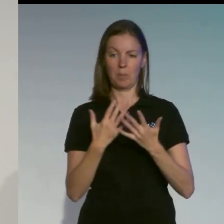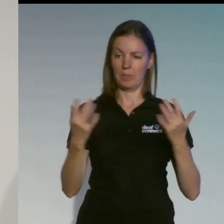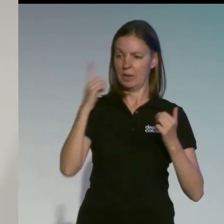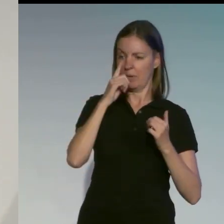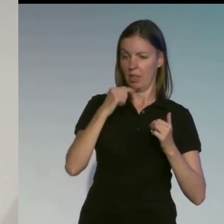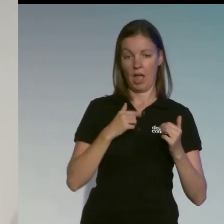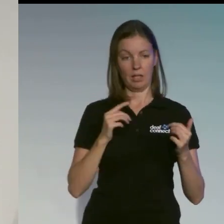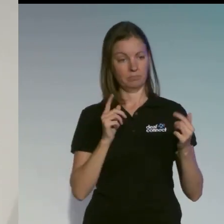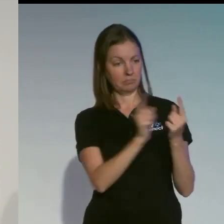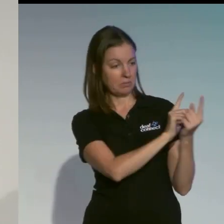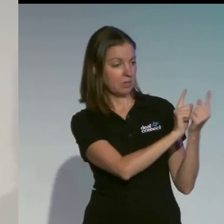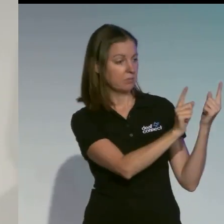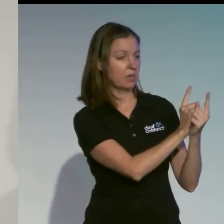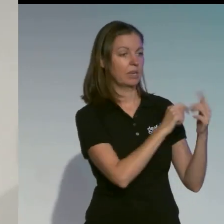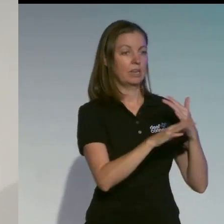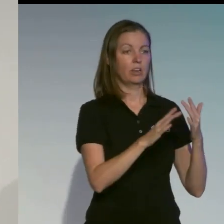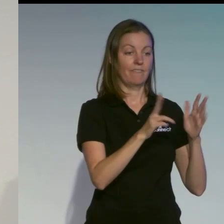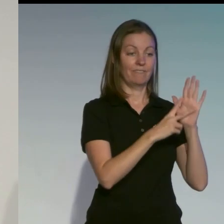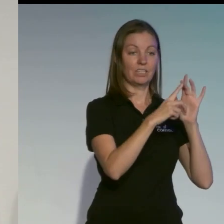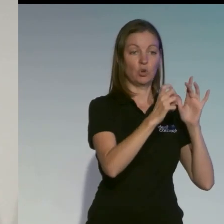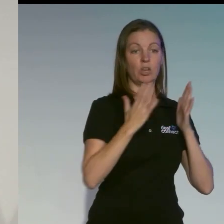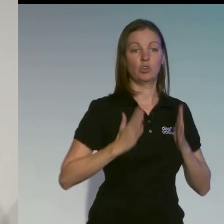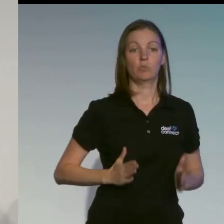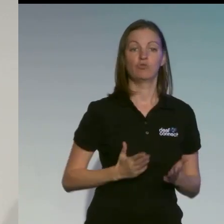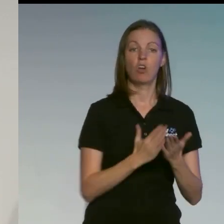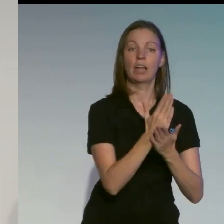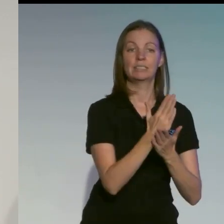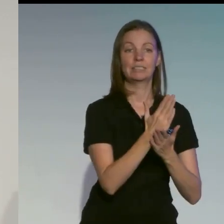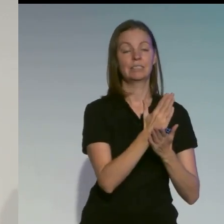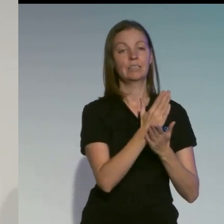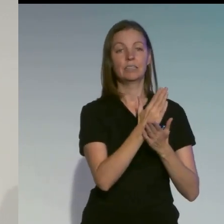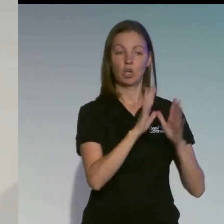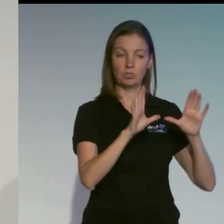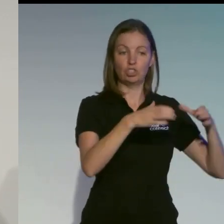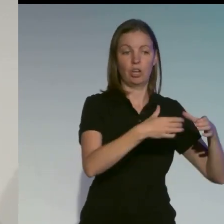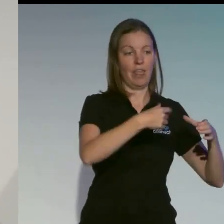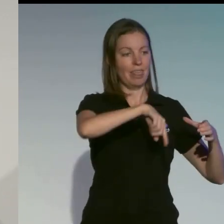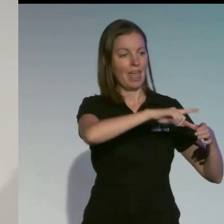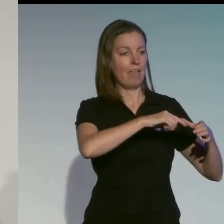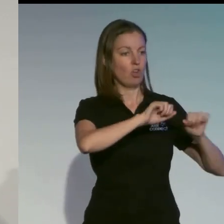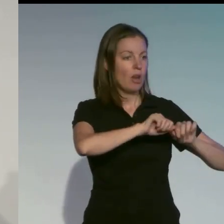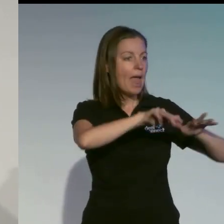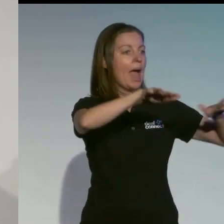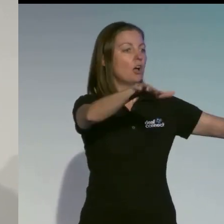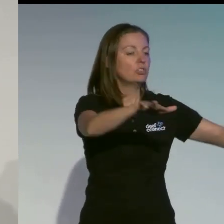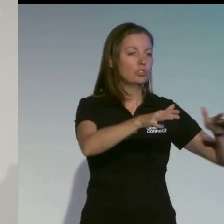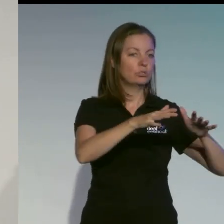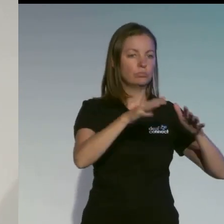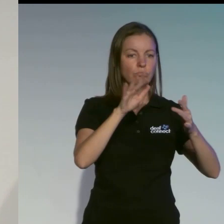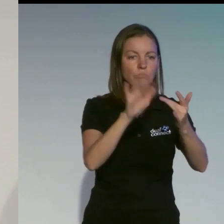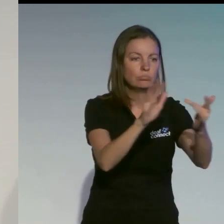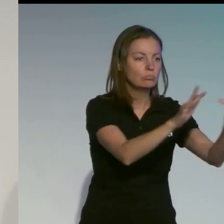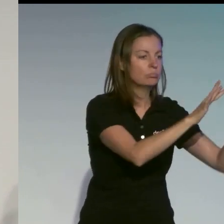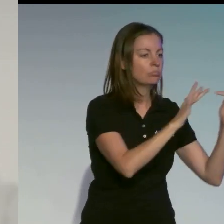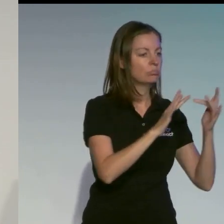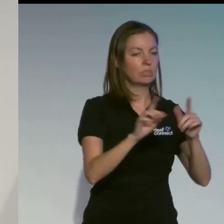with at the Victorian Human Rights Commission that implements the scheme in Victoria have gone into communities, and it's been the first time some leaders of various religious and